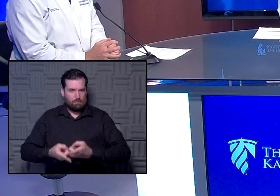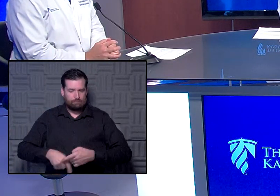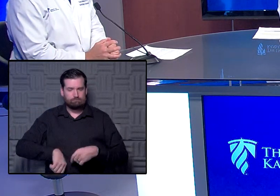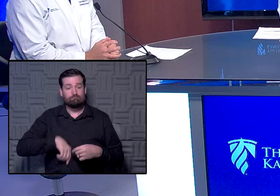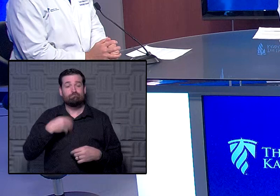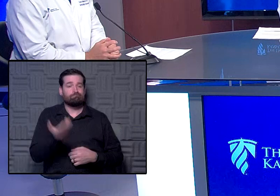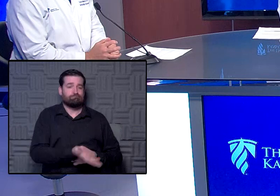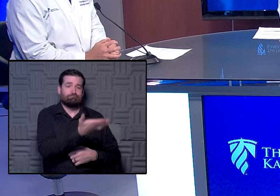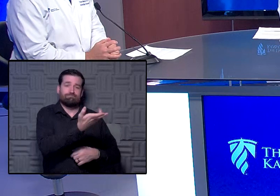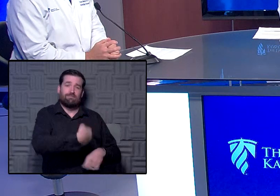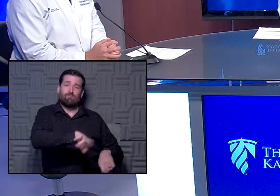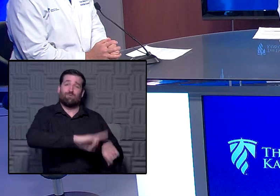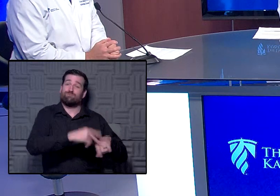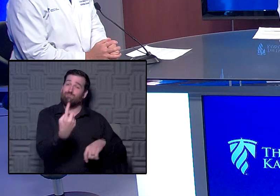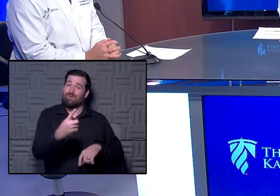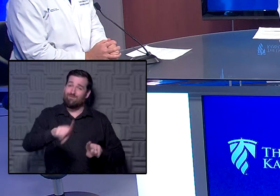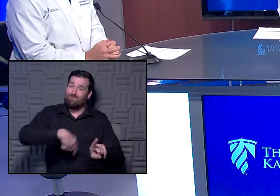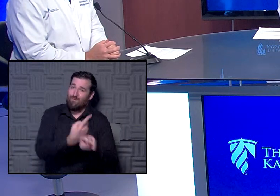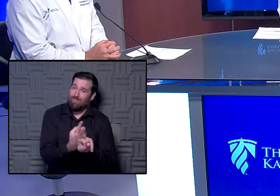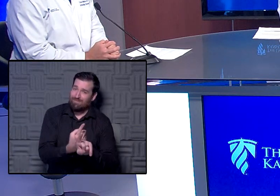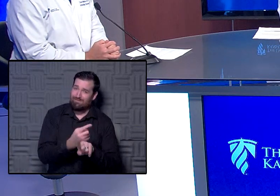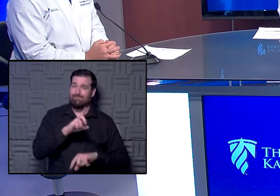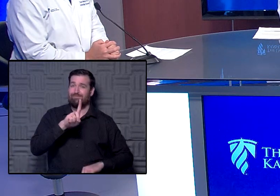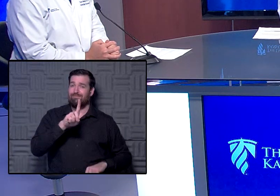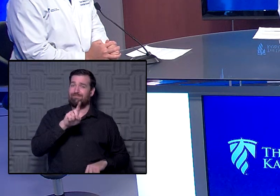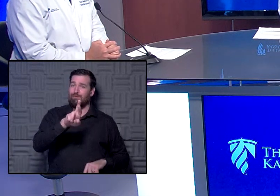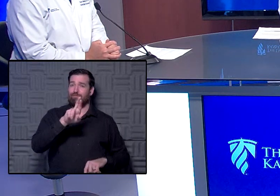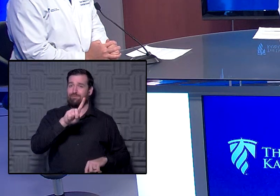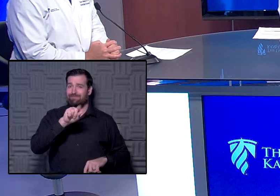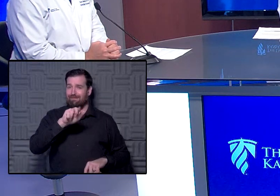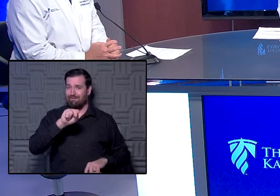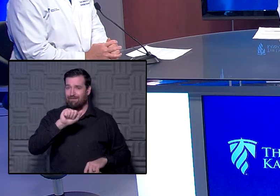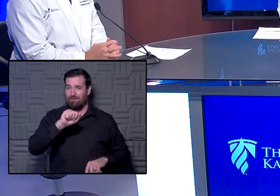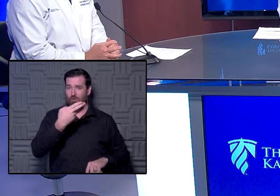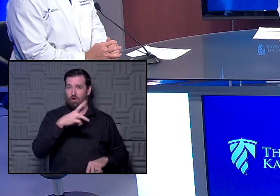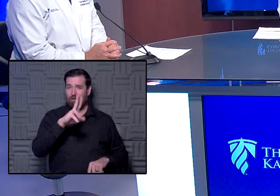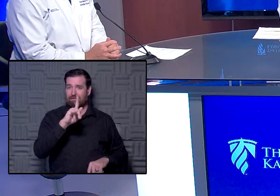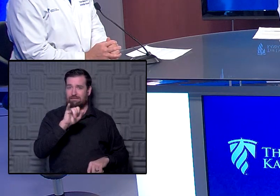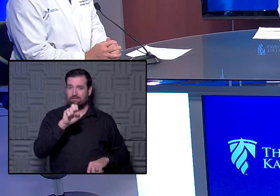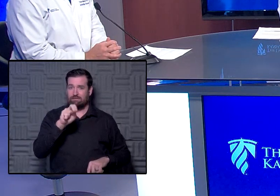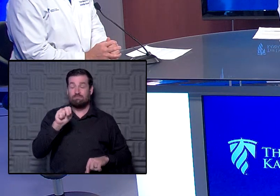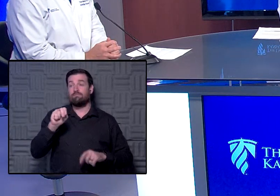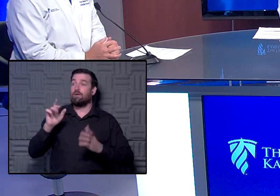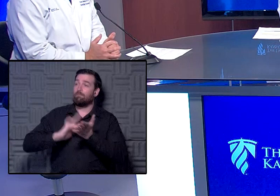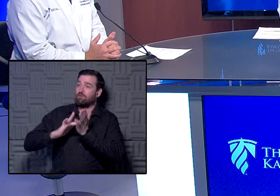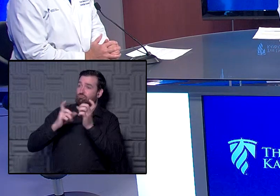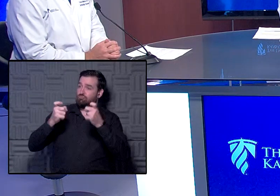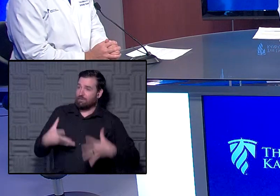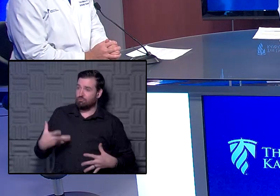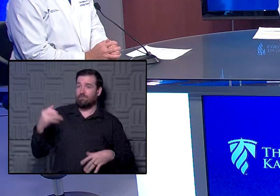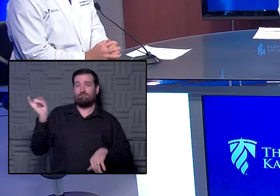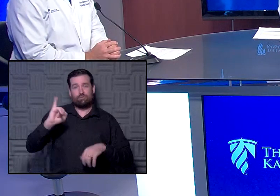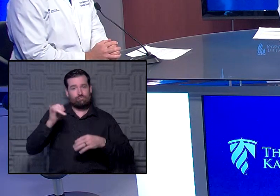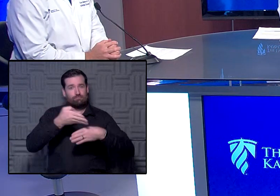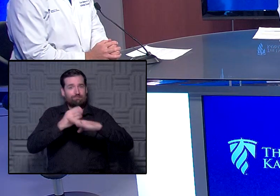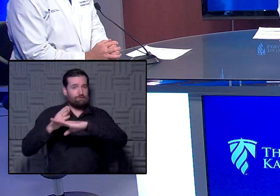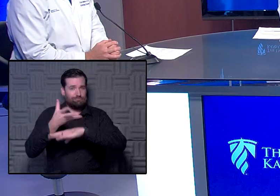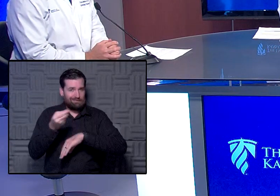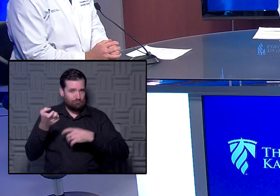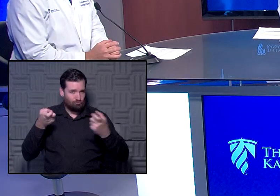and of course the one and only Dr. Dana Hawkinson, Medical Director of Infection Prevention and